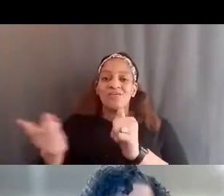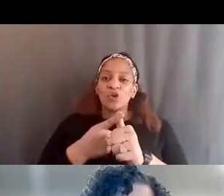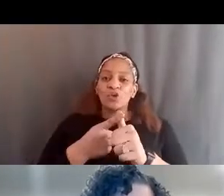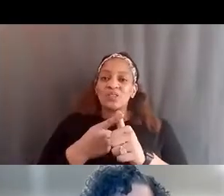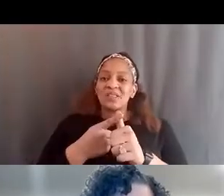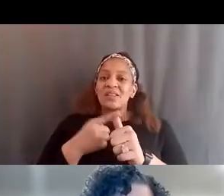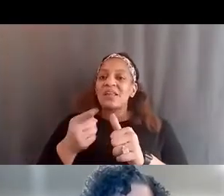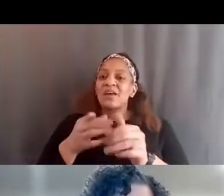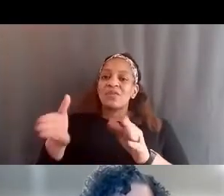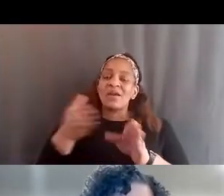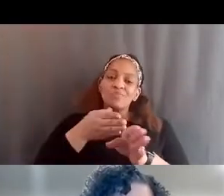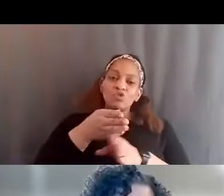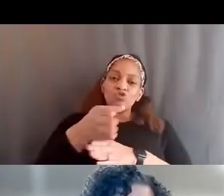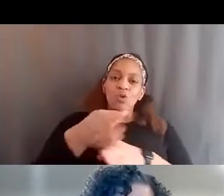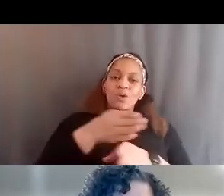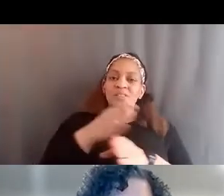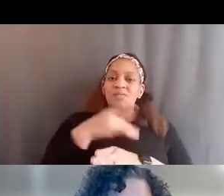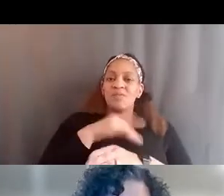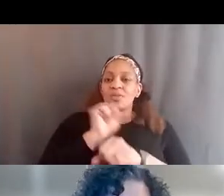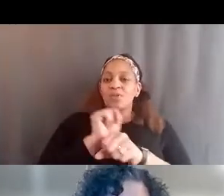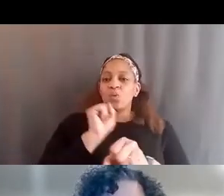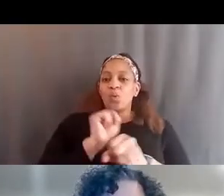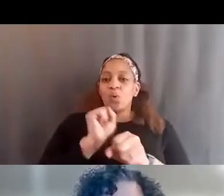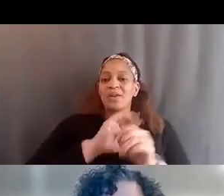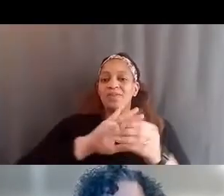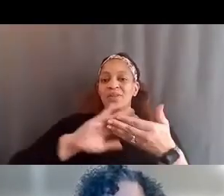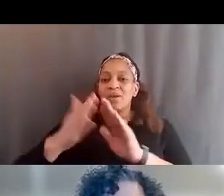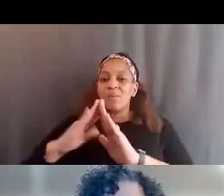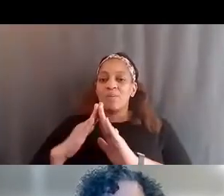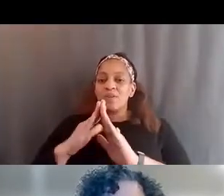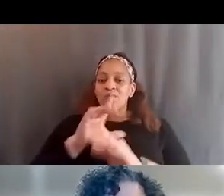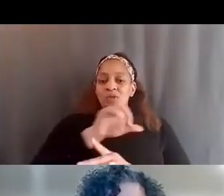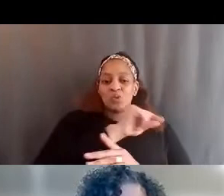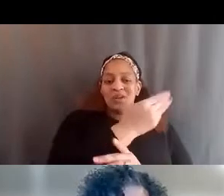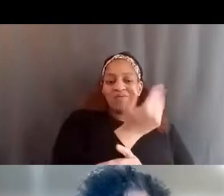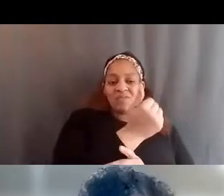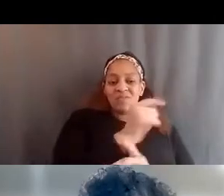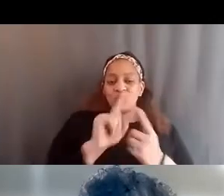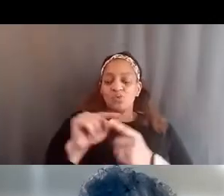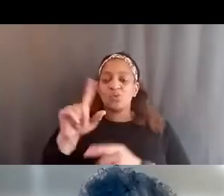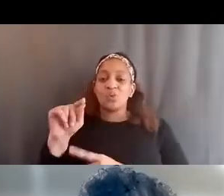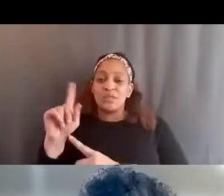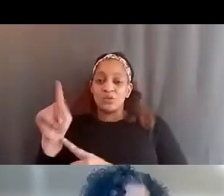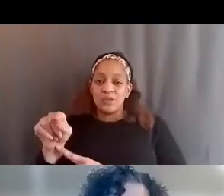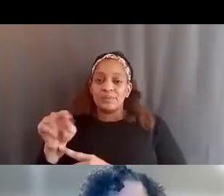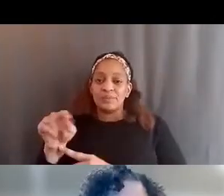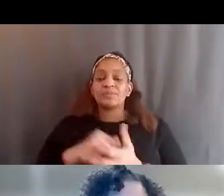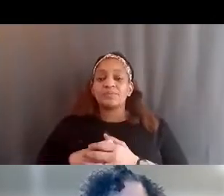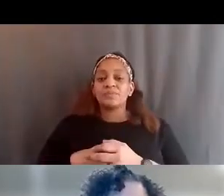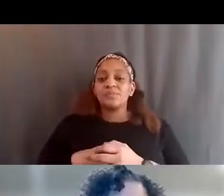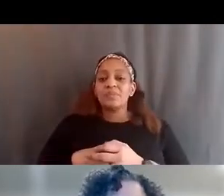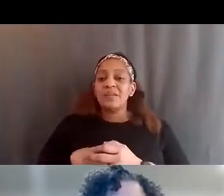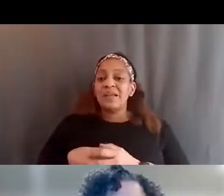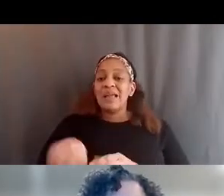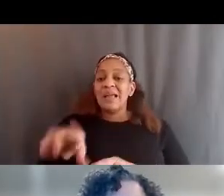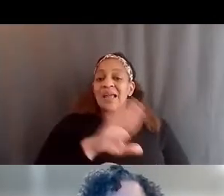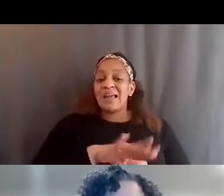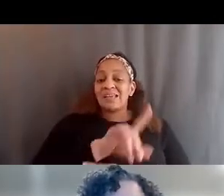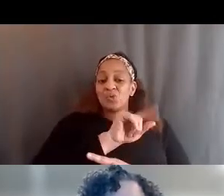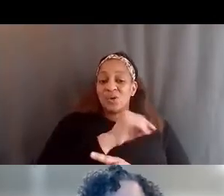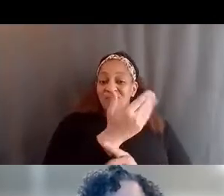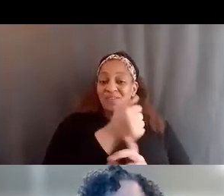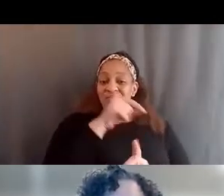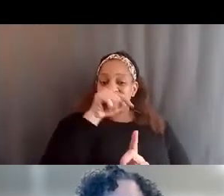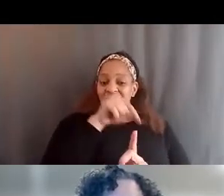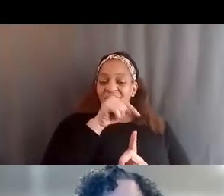value-based purchasing for employment services from 2015 to 2020. In 2015, the state